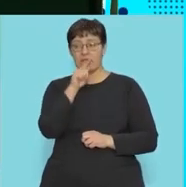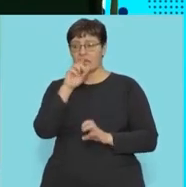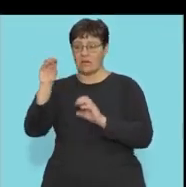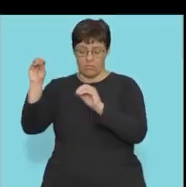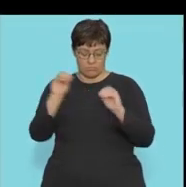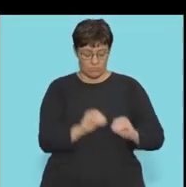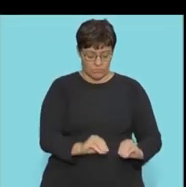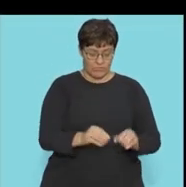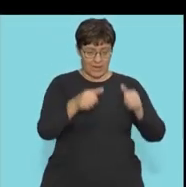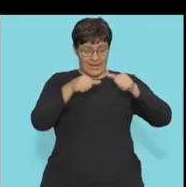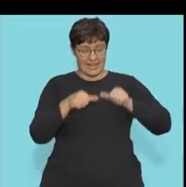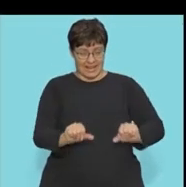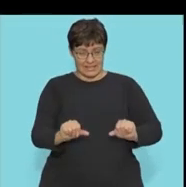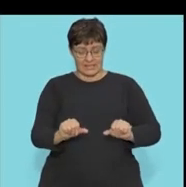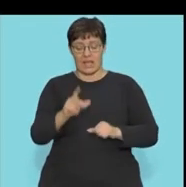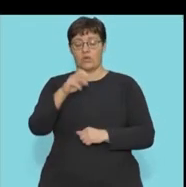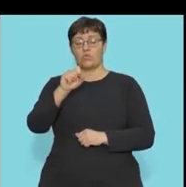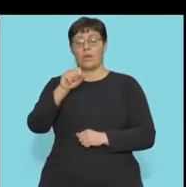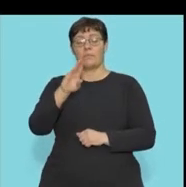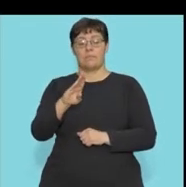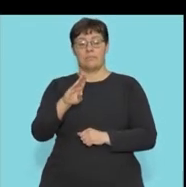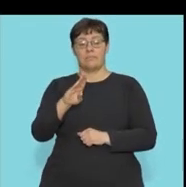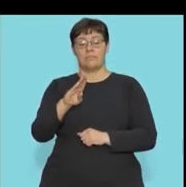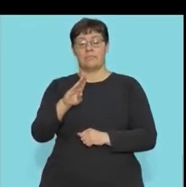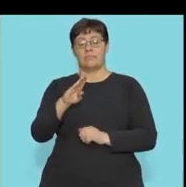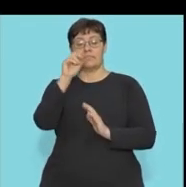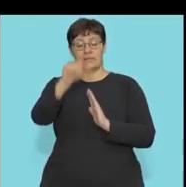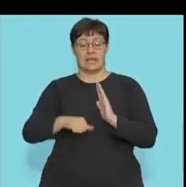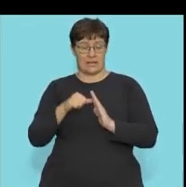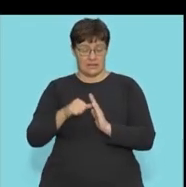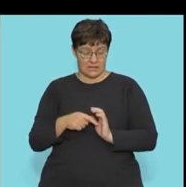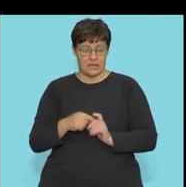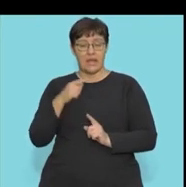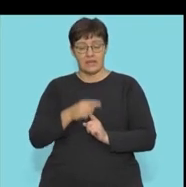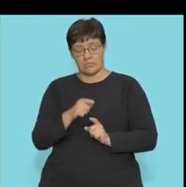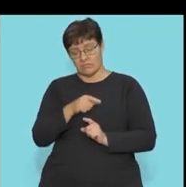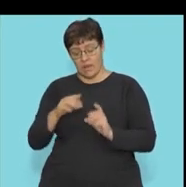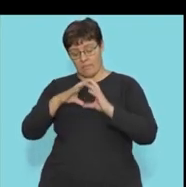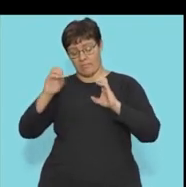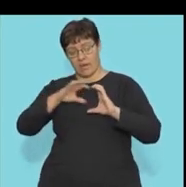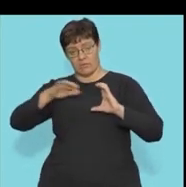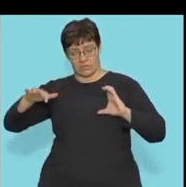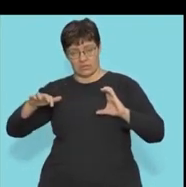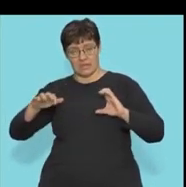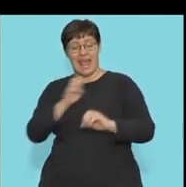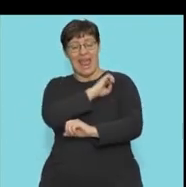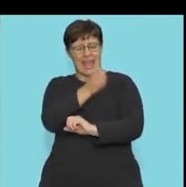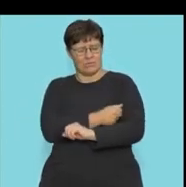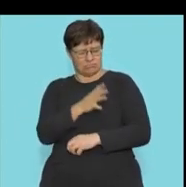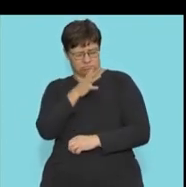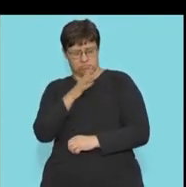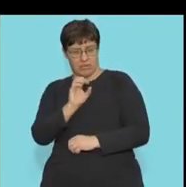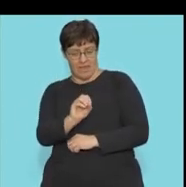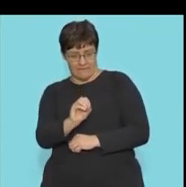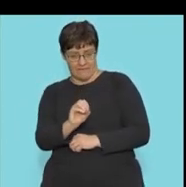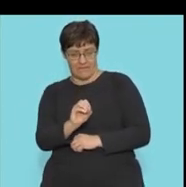then moves into the next stage, which is the Krebs cycle, into the mitochondria, and the energy-rich hydrogen atoms, which are